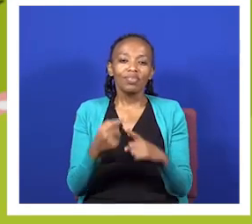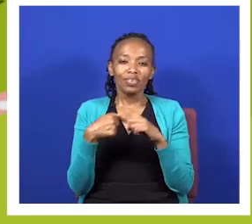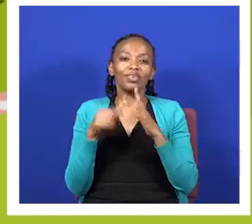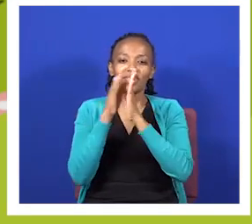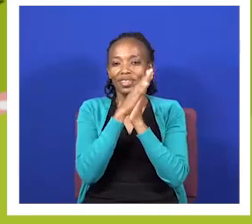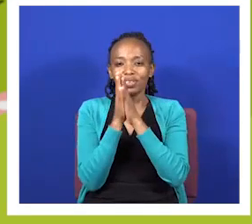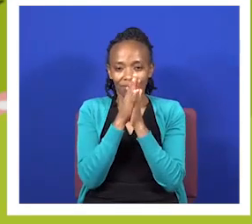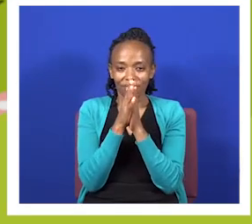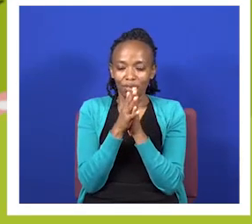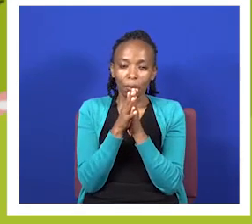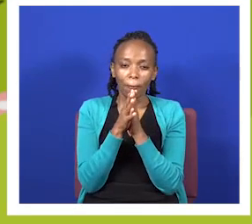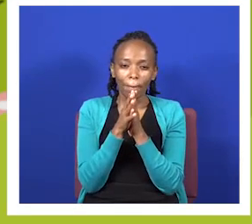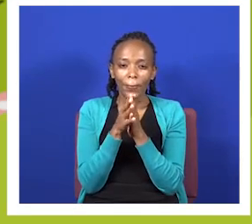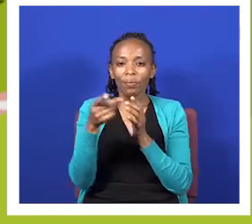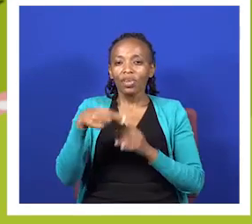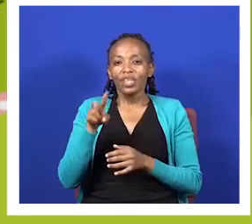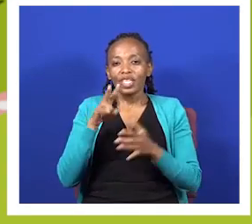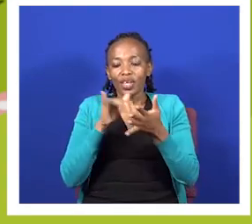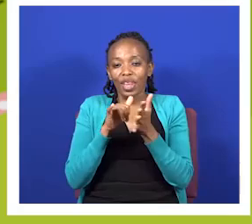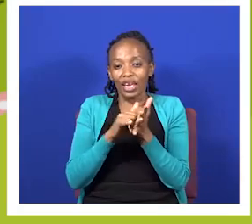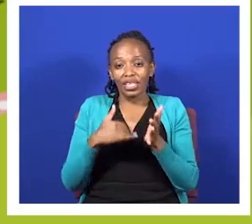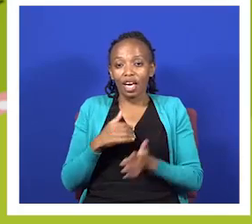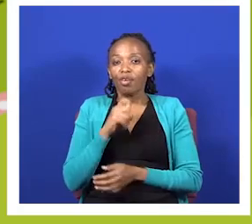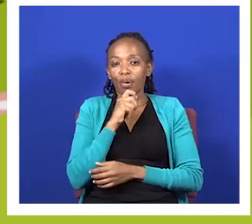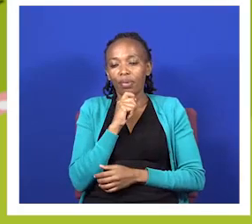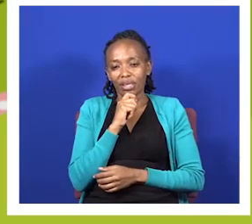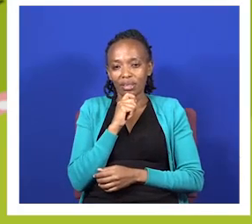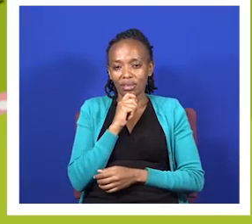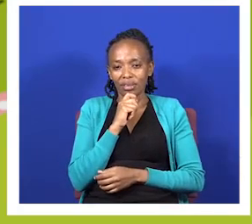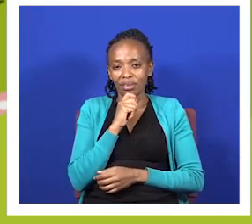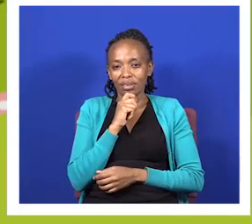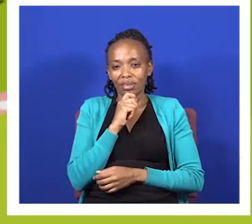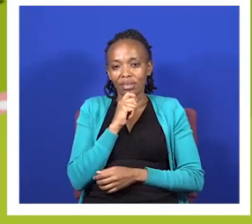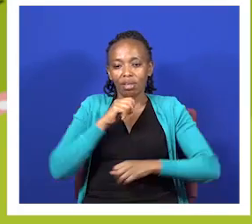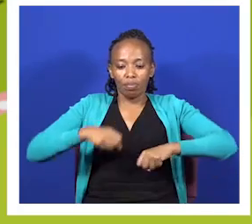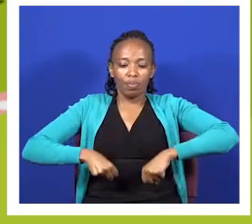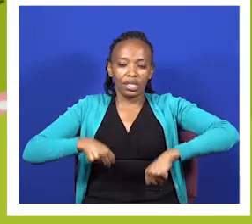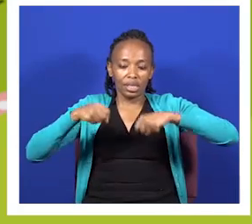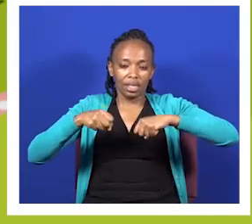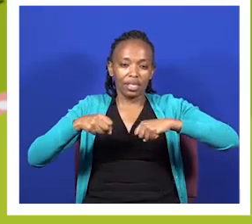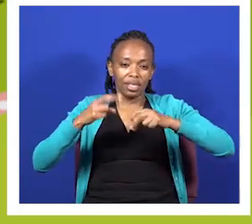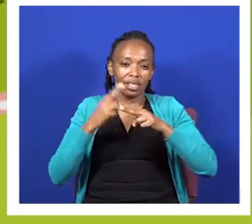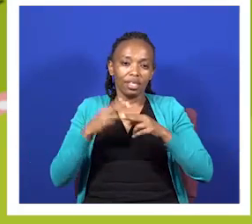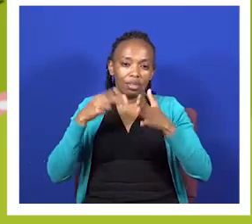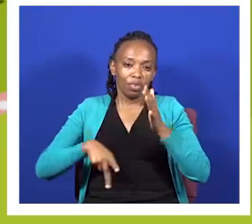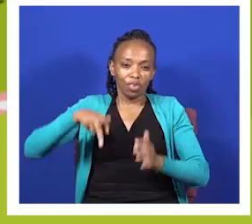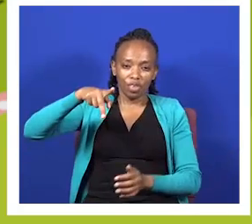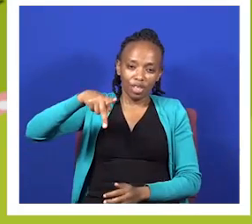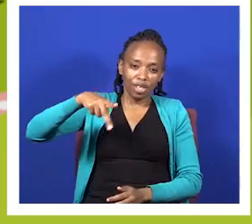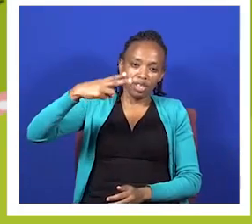From the story, we saw that there was a man, a master. He was